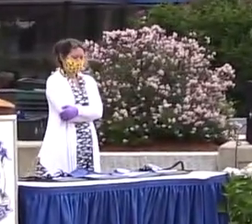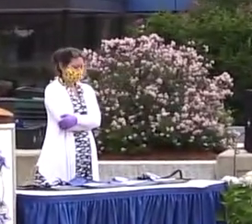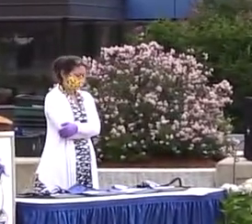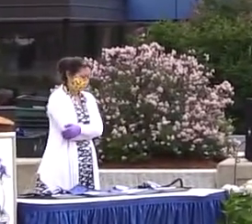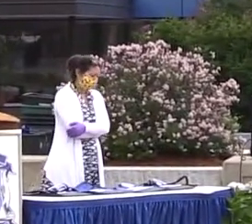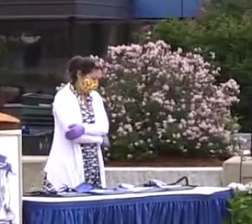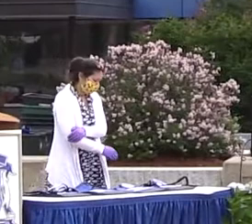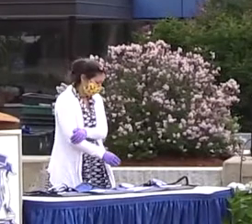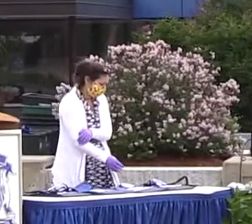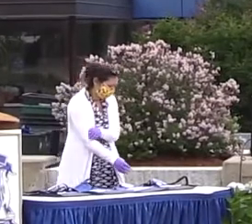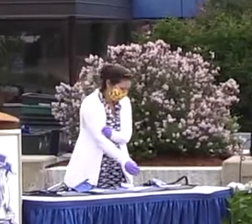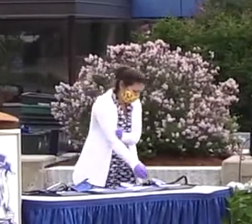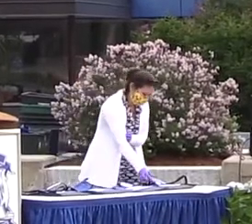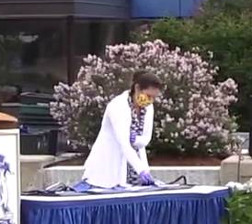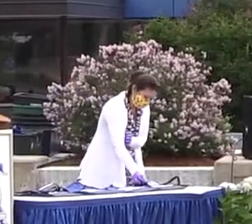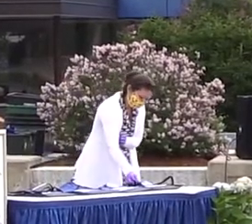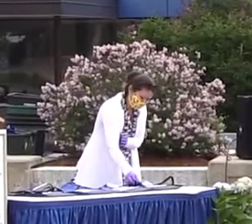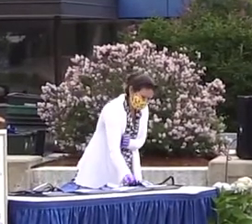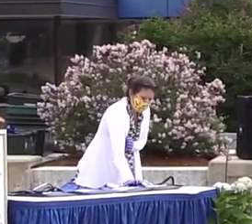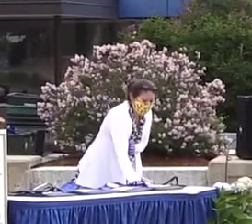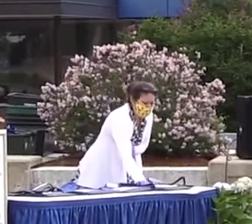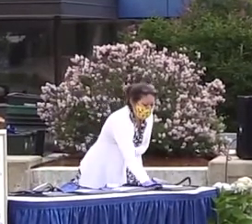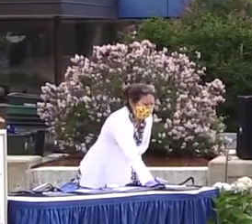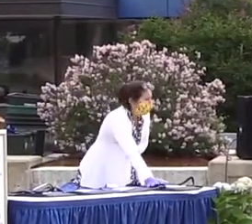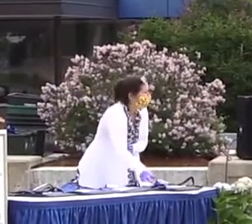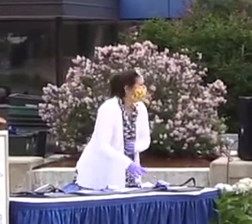Jennifer Ann Meyer Emmons.